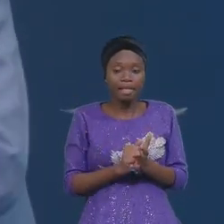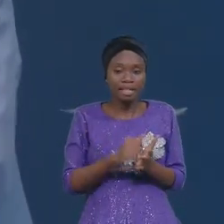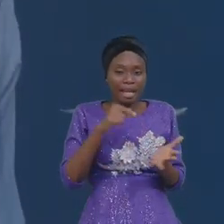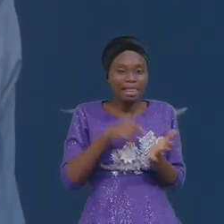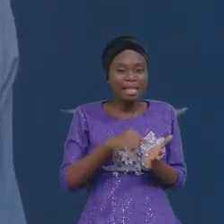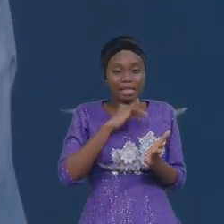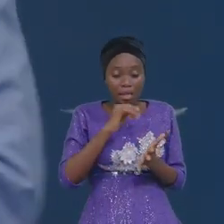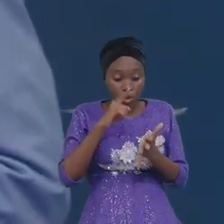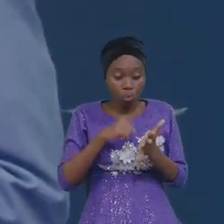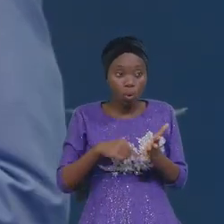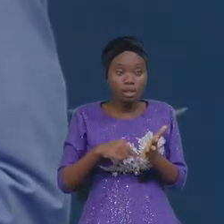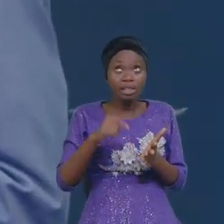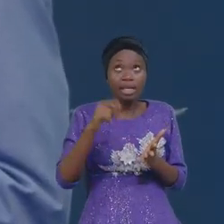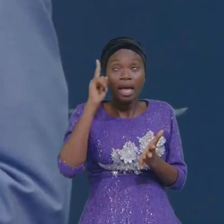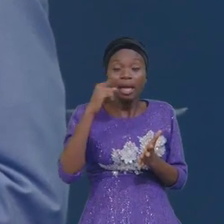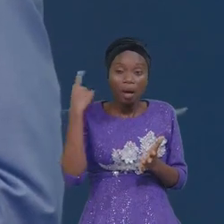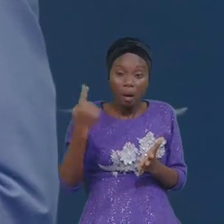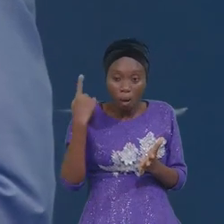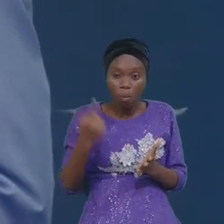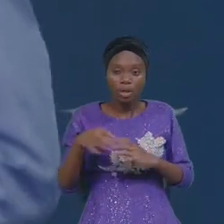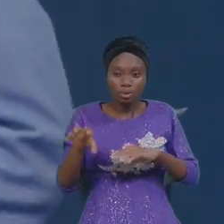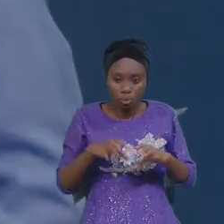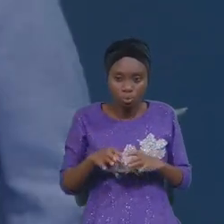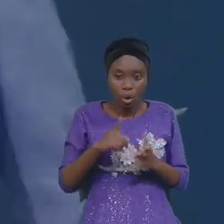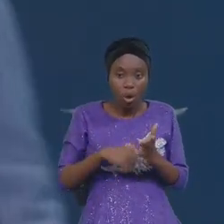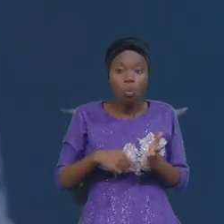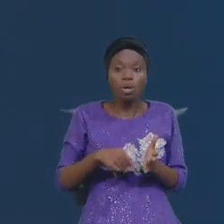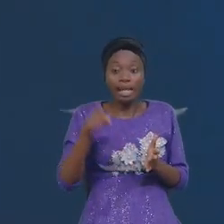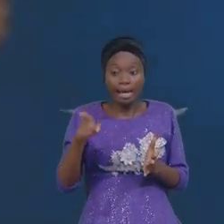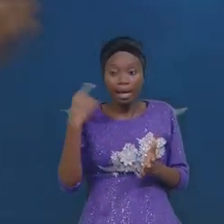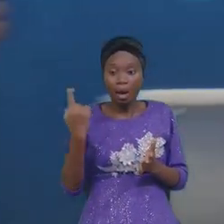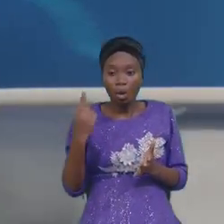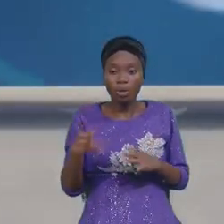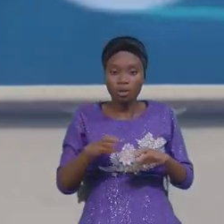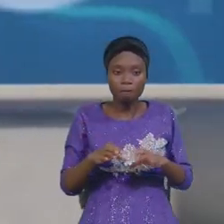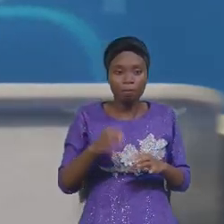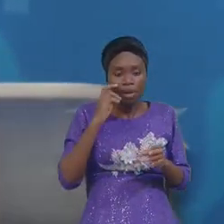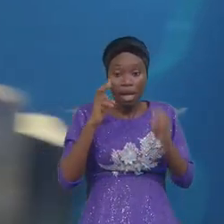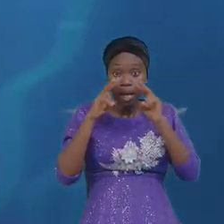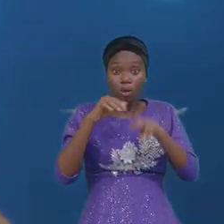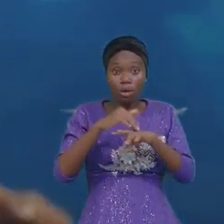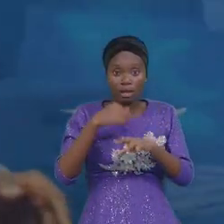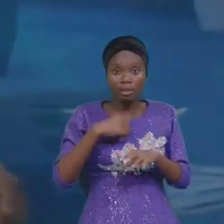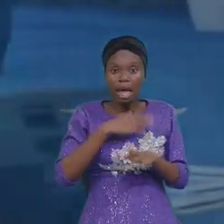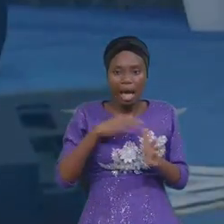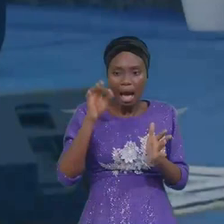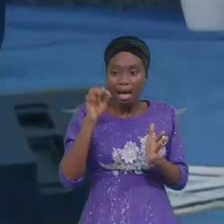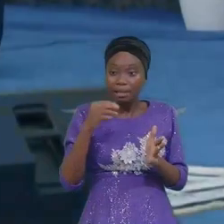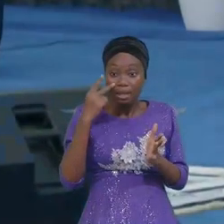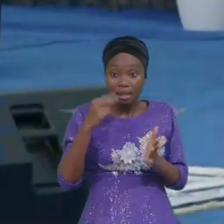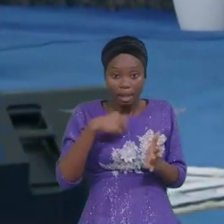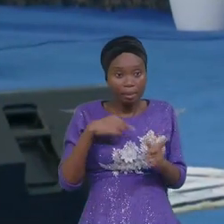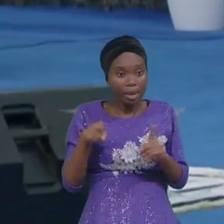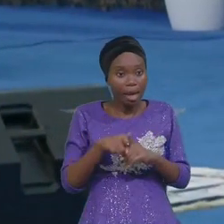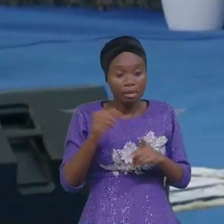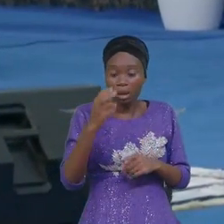he always does, what she always does. He looks at me and counts me like a blind